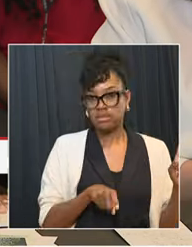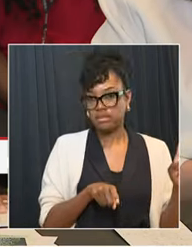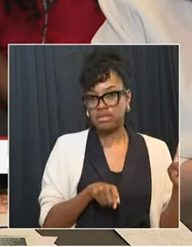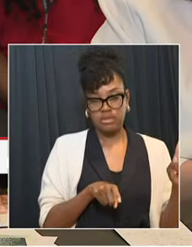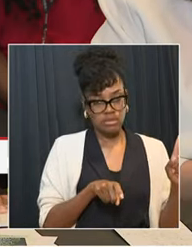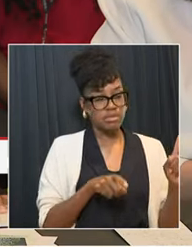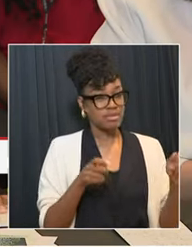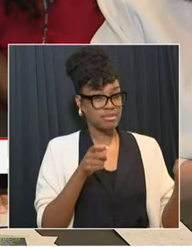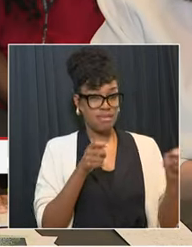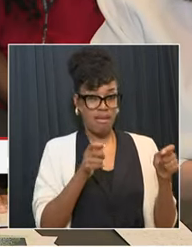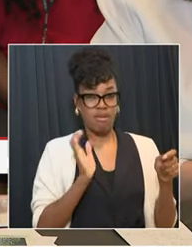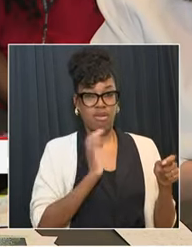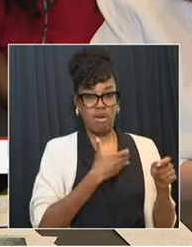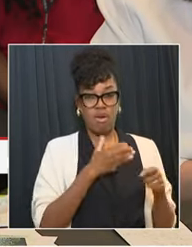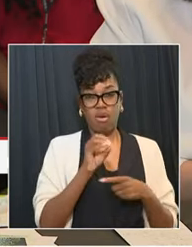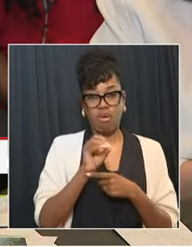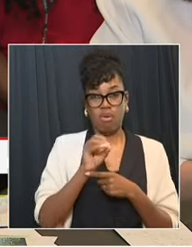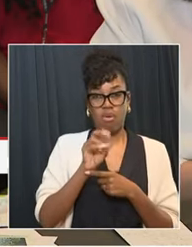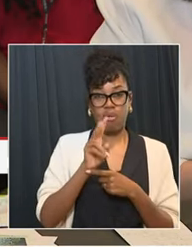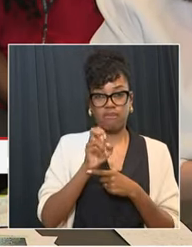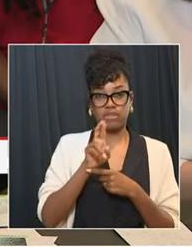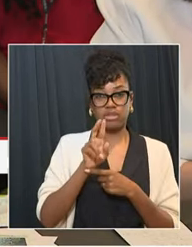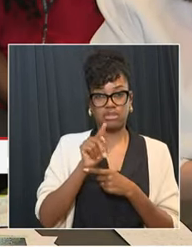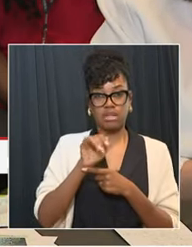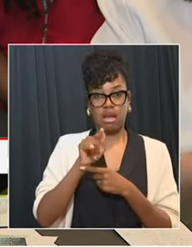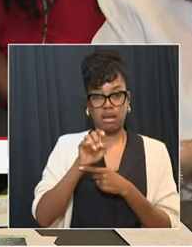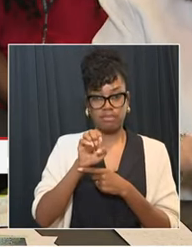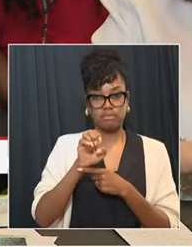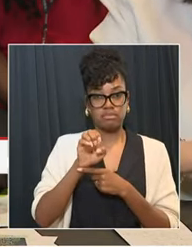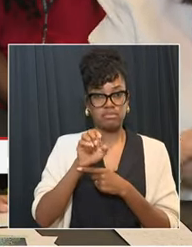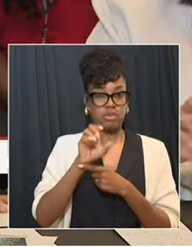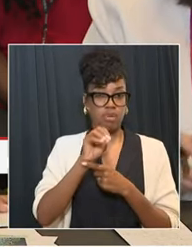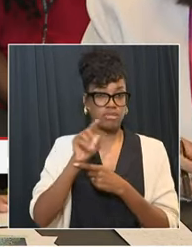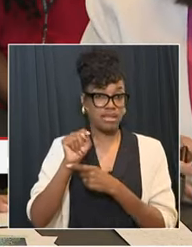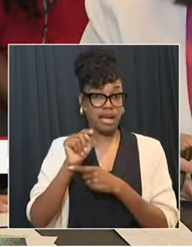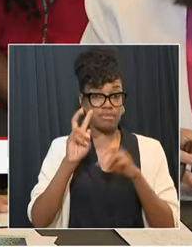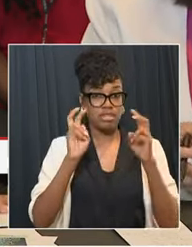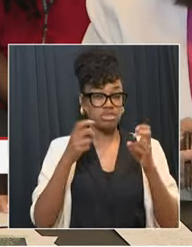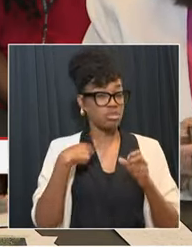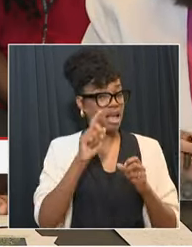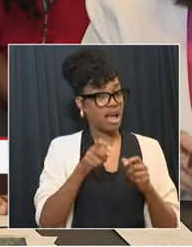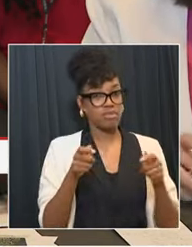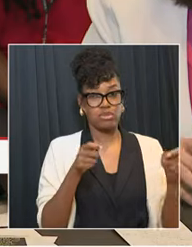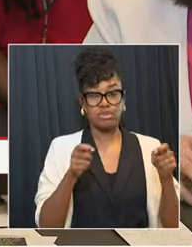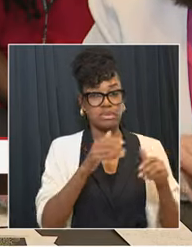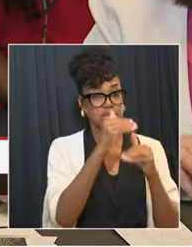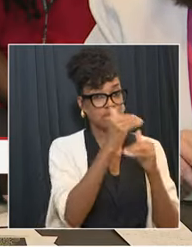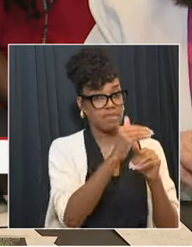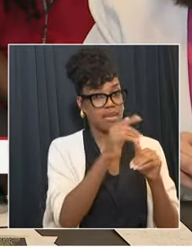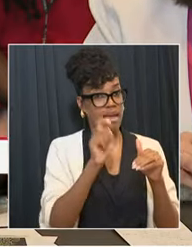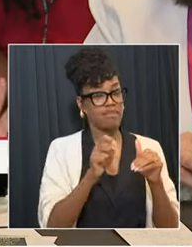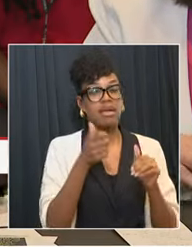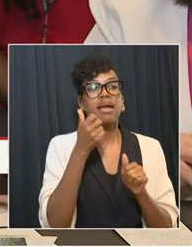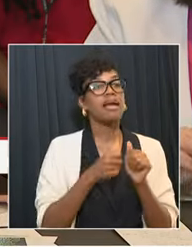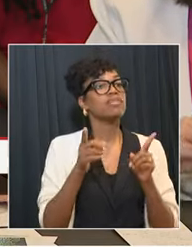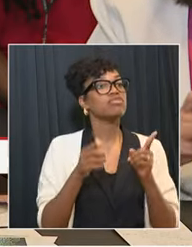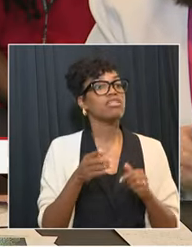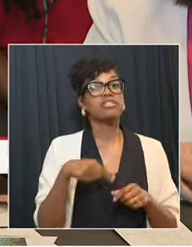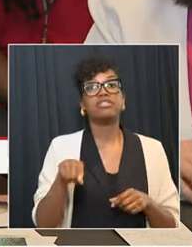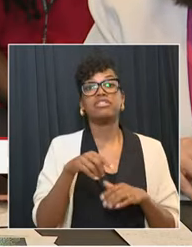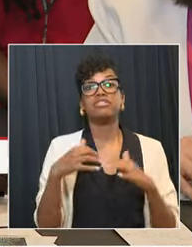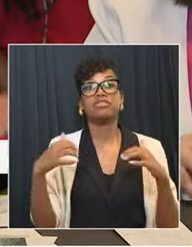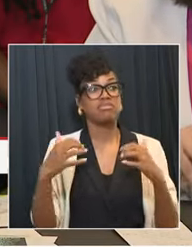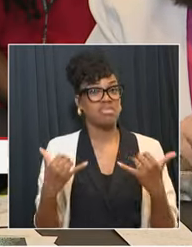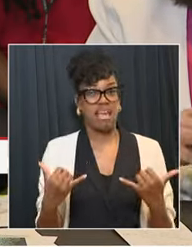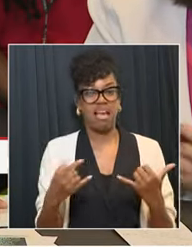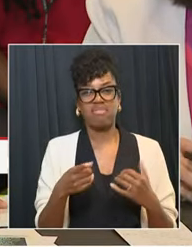our overtime issues, and we have to limit it. I think every director in this room will tell you we need these changes, and we needed them